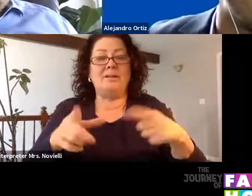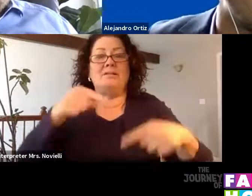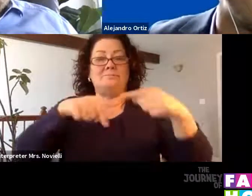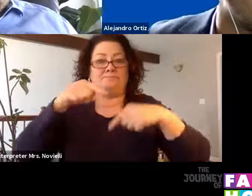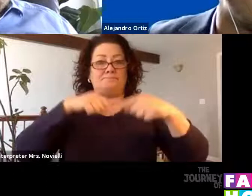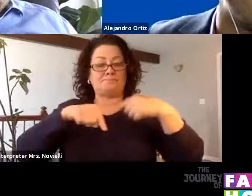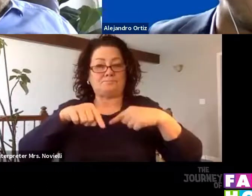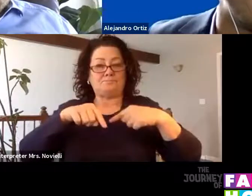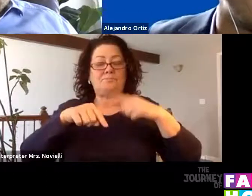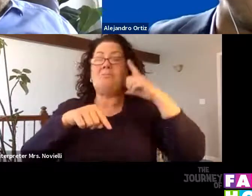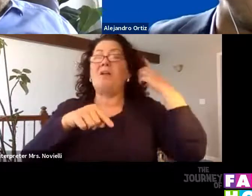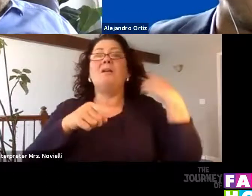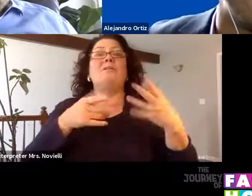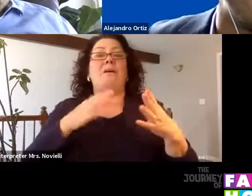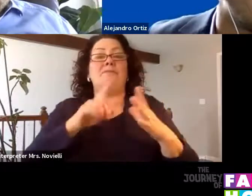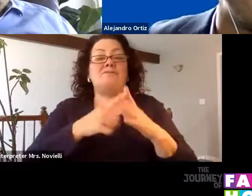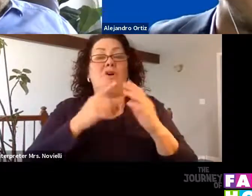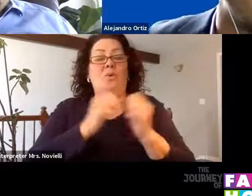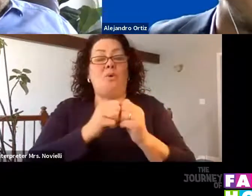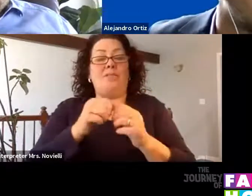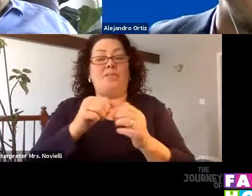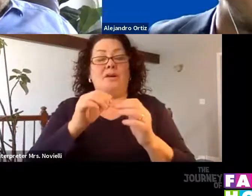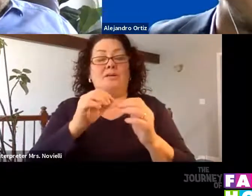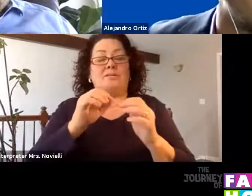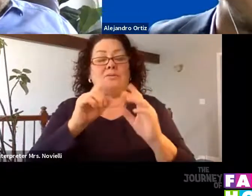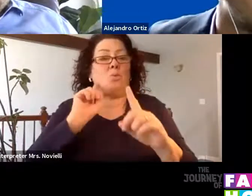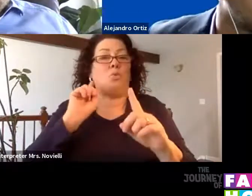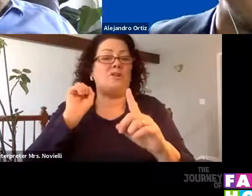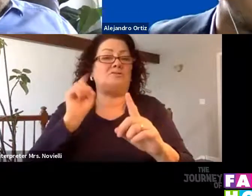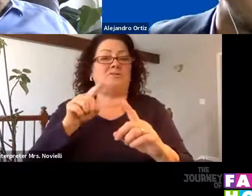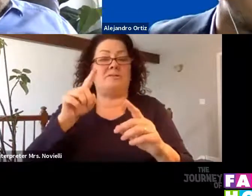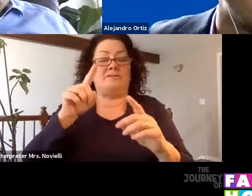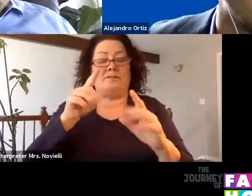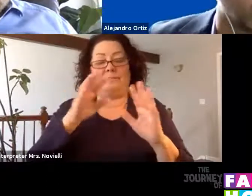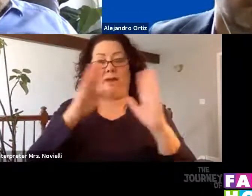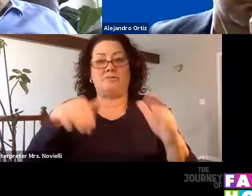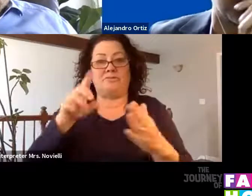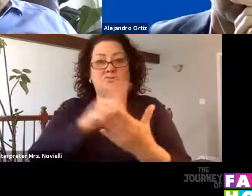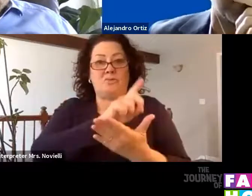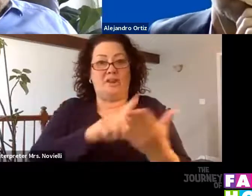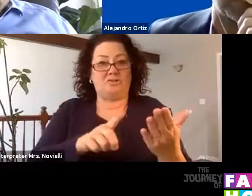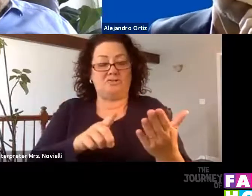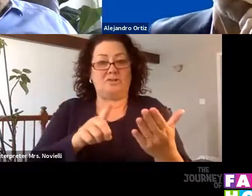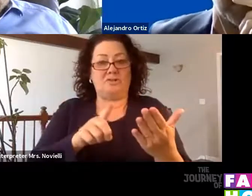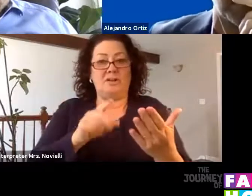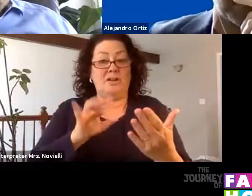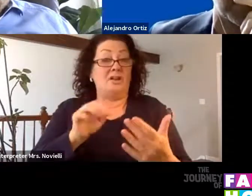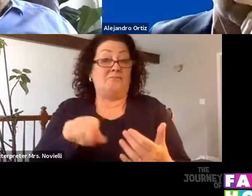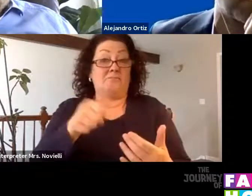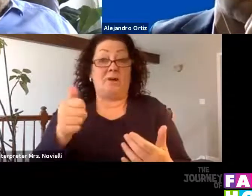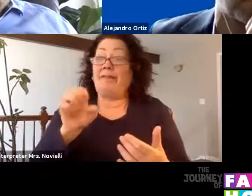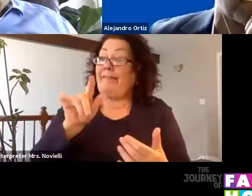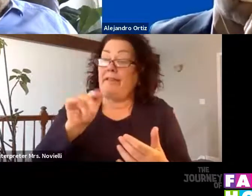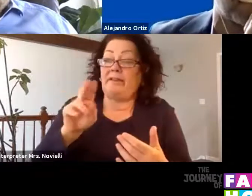kind of whack-a-mole discrimination. Maybe start with you, Elaine, but, you know, Aaron or Alejandro, if you want to jump in here too, please do.